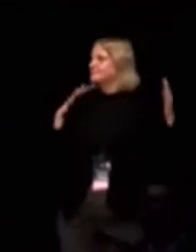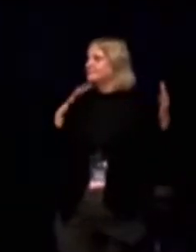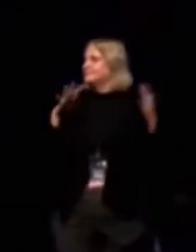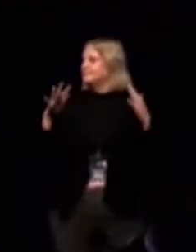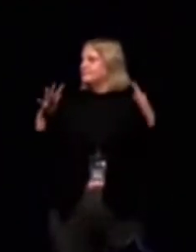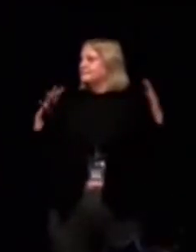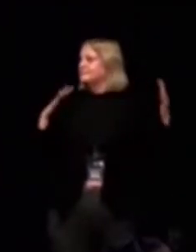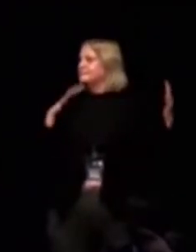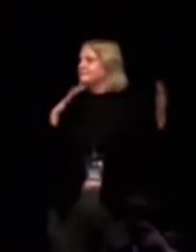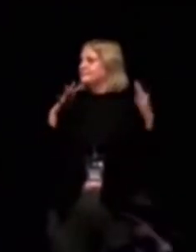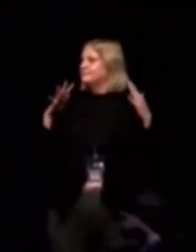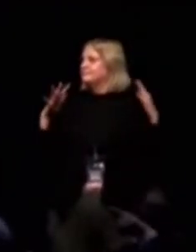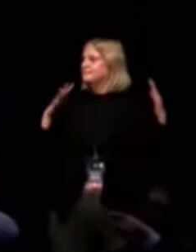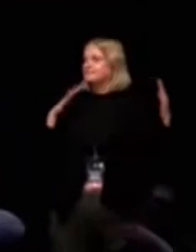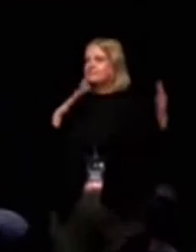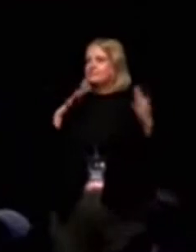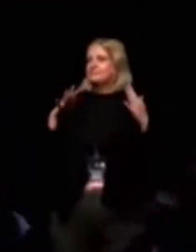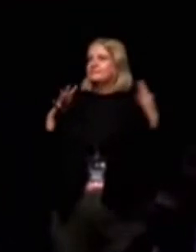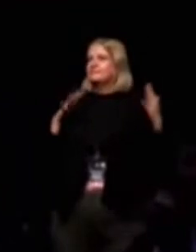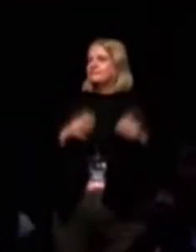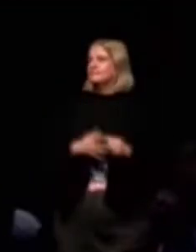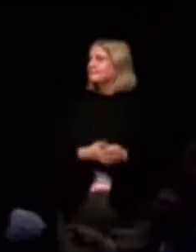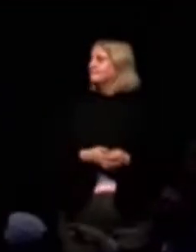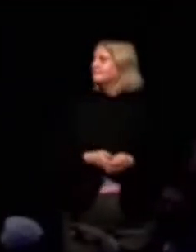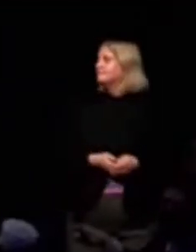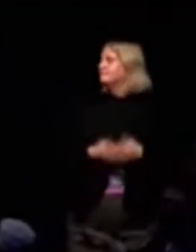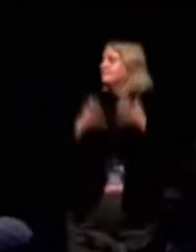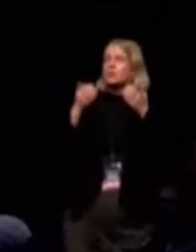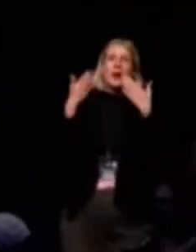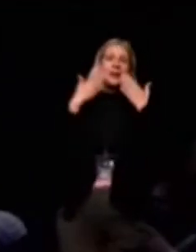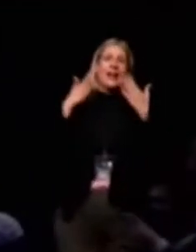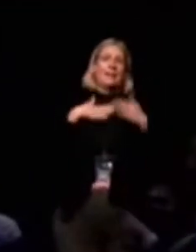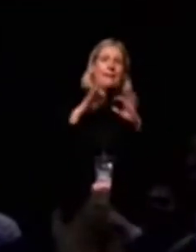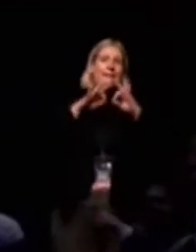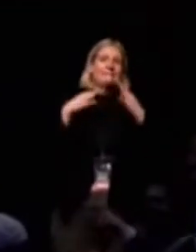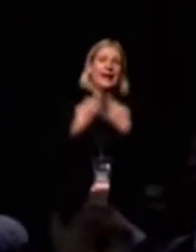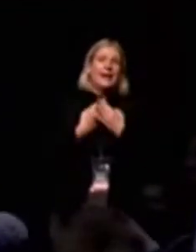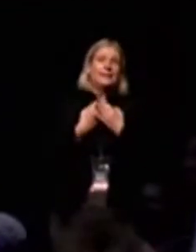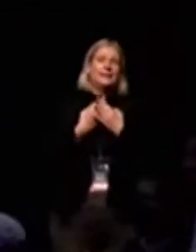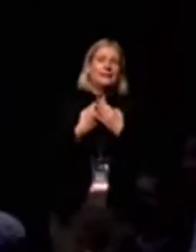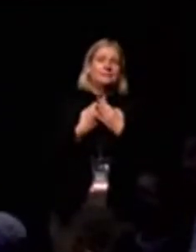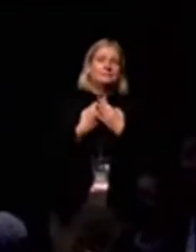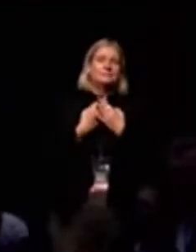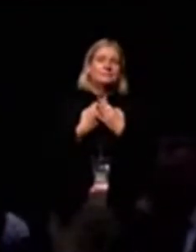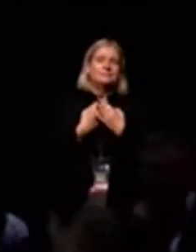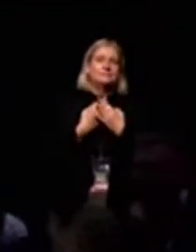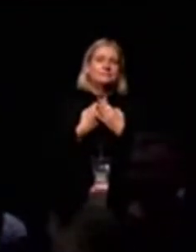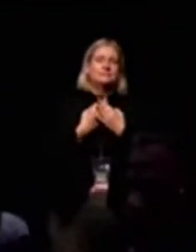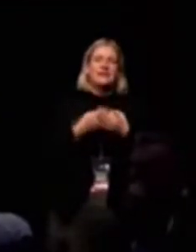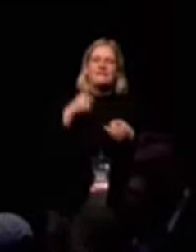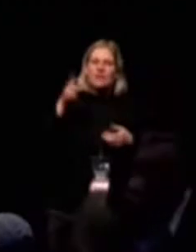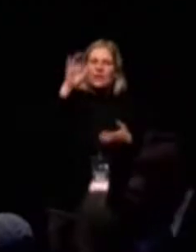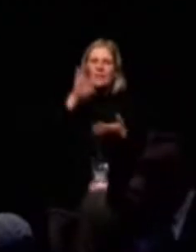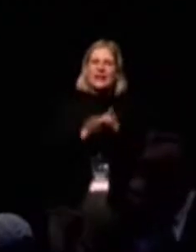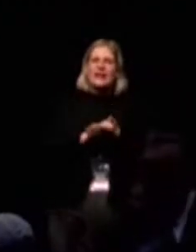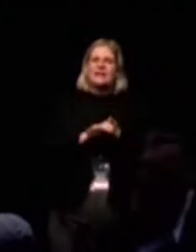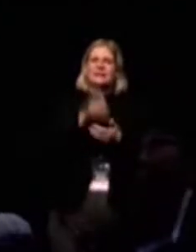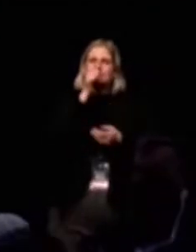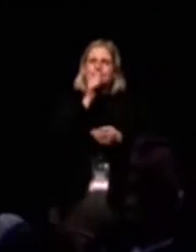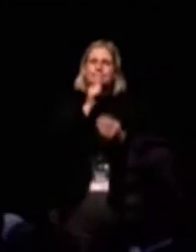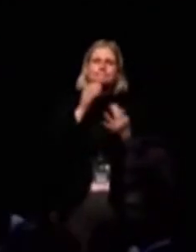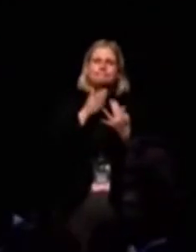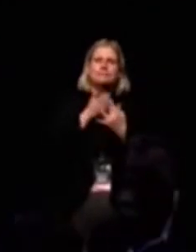I also thank my family for their enduring belief in me and for their unconditional love.